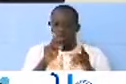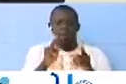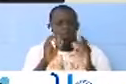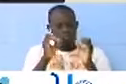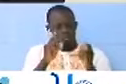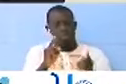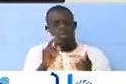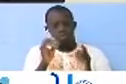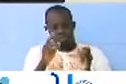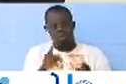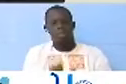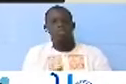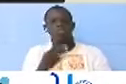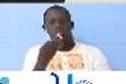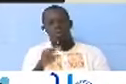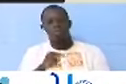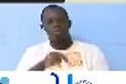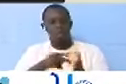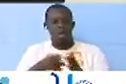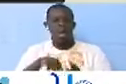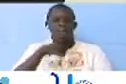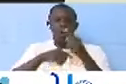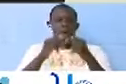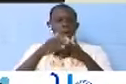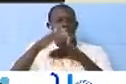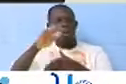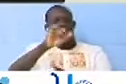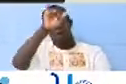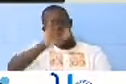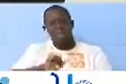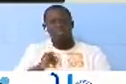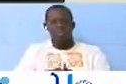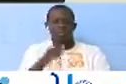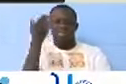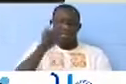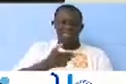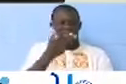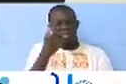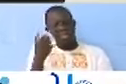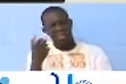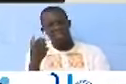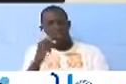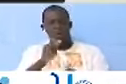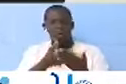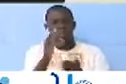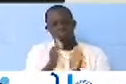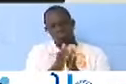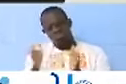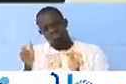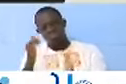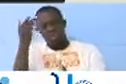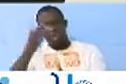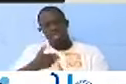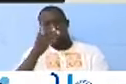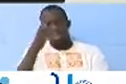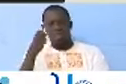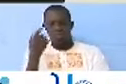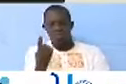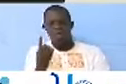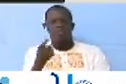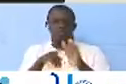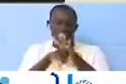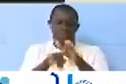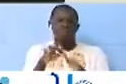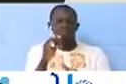actually referring more to the year, as in whether 1990 to you know, 1991, for example. But it's okay if you